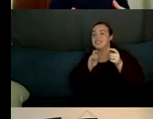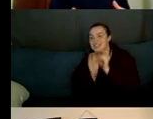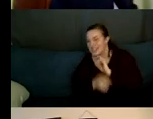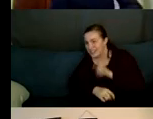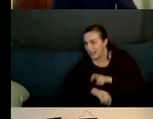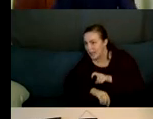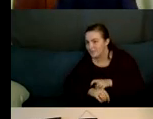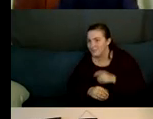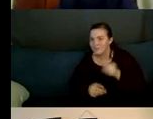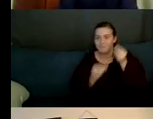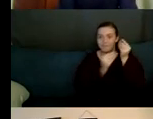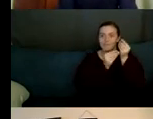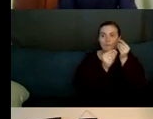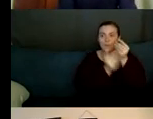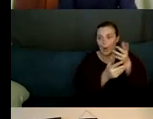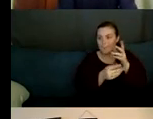lot of questions.